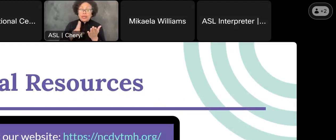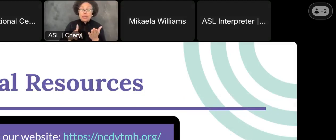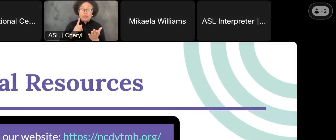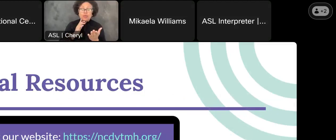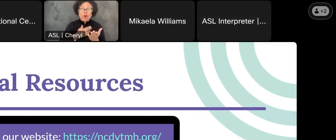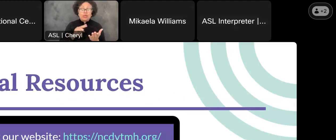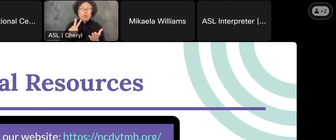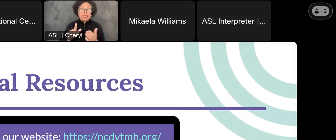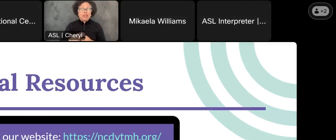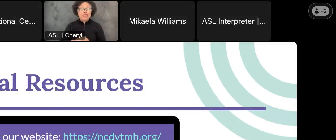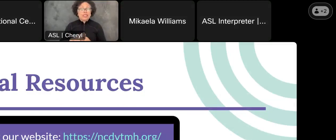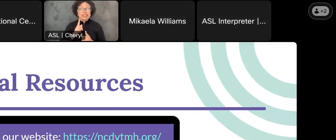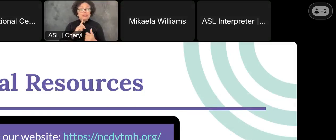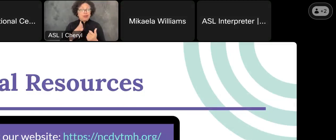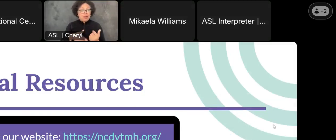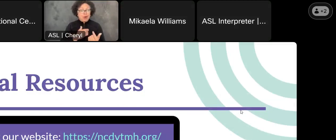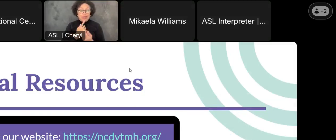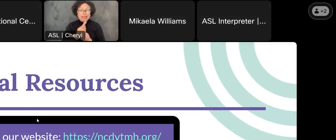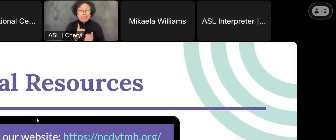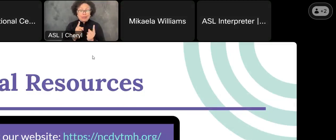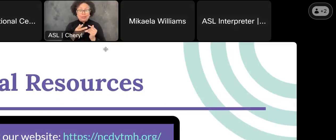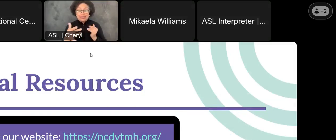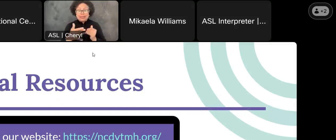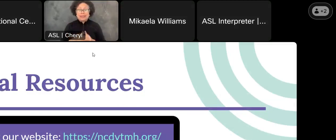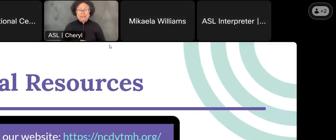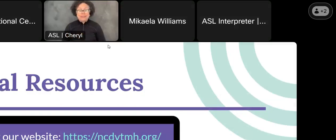newsletter for all of our webinar announcements.